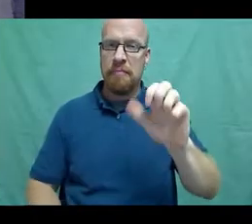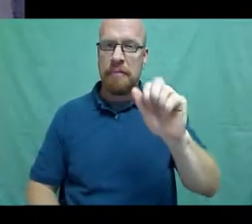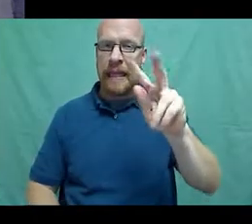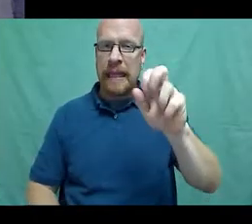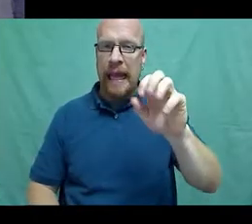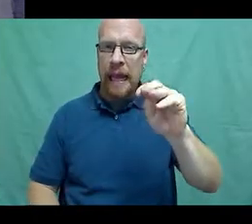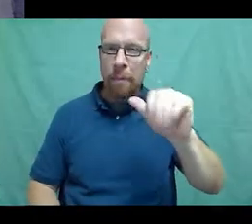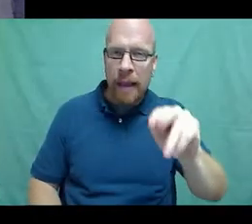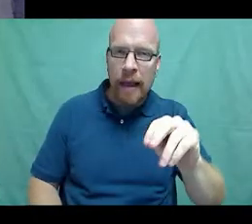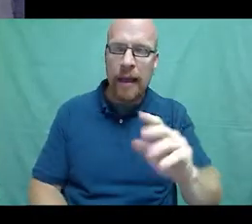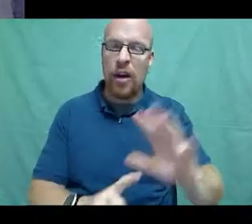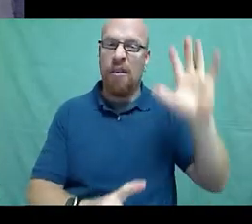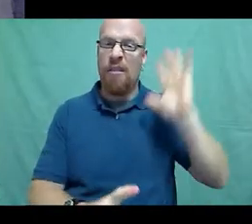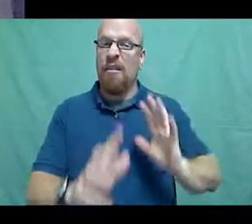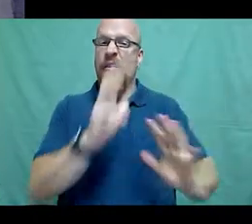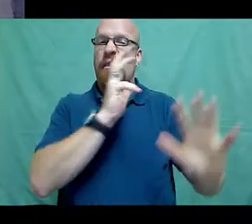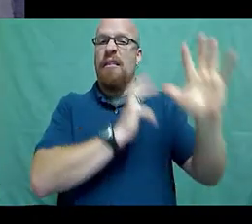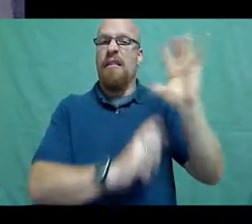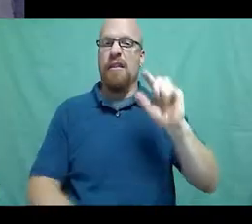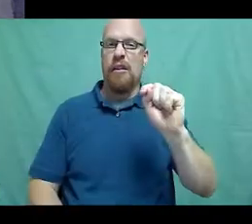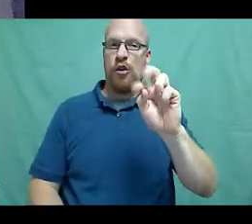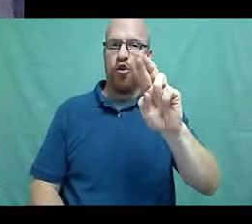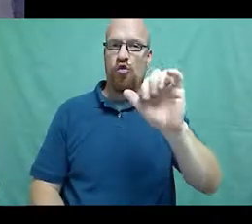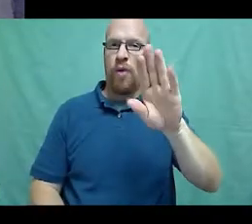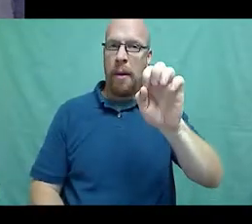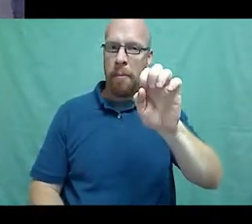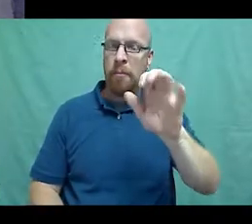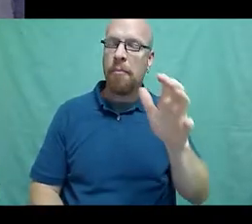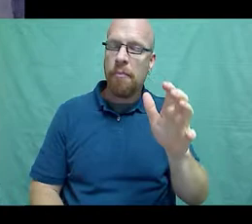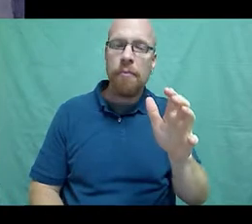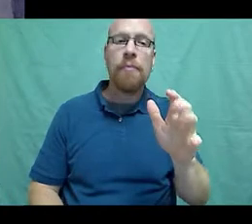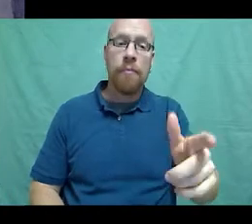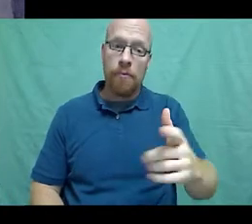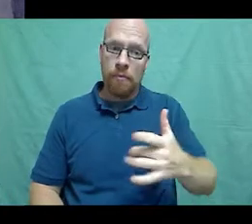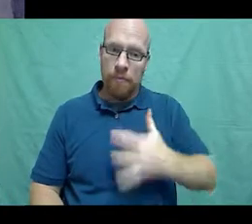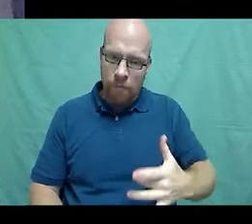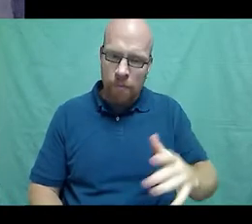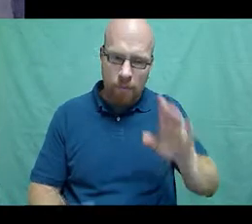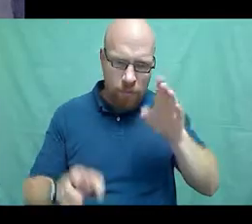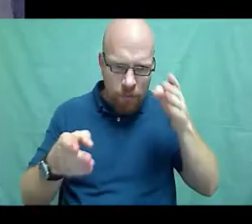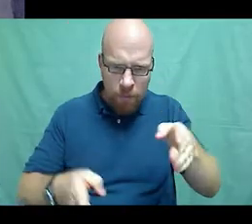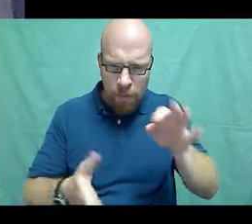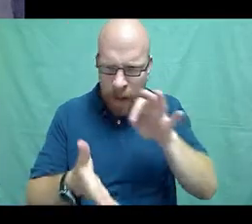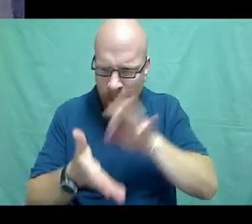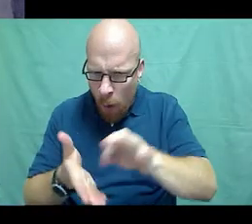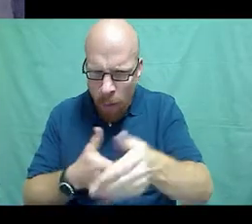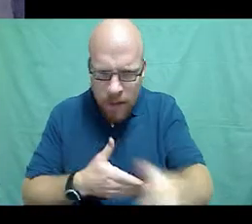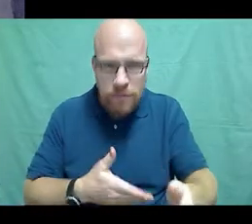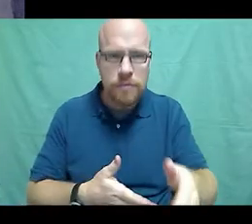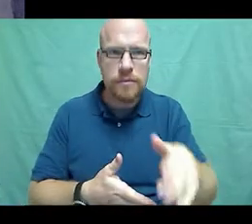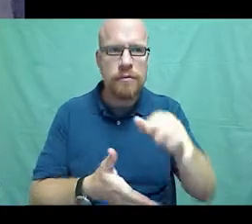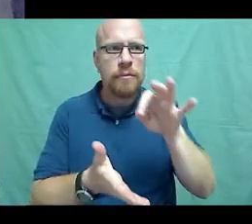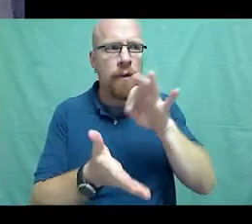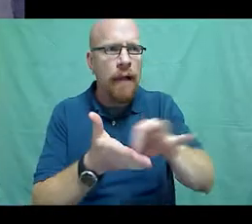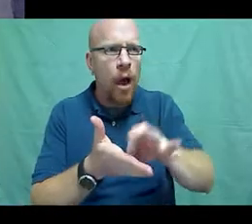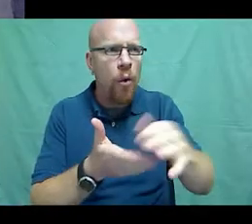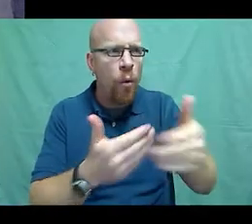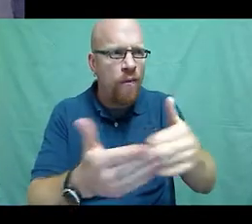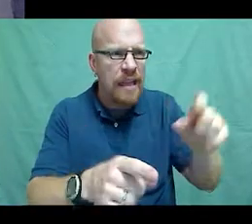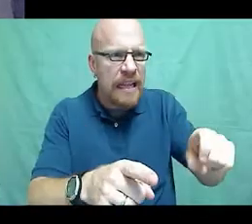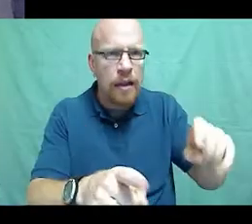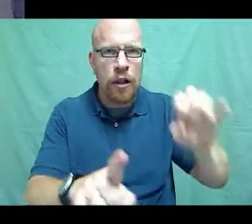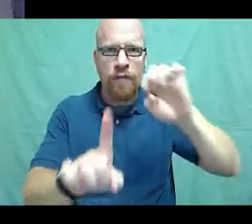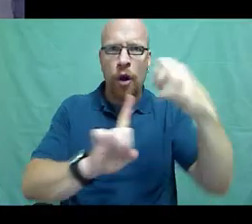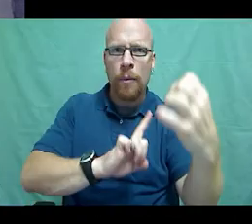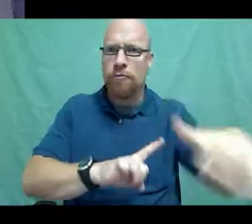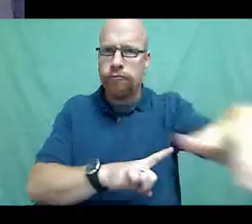The first system, quote unquote, that cavemen or ancient tribes used to use, were